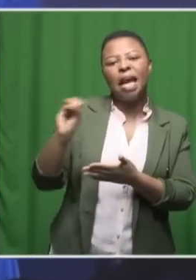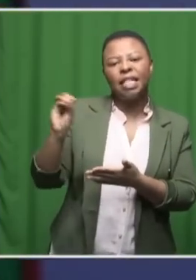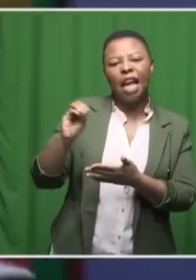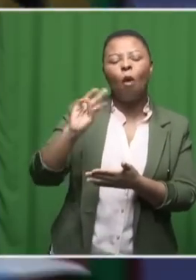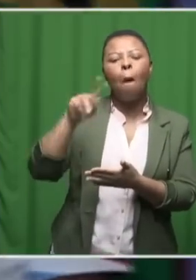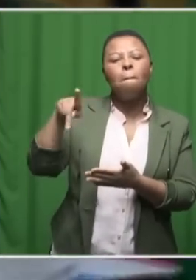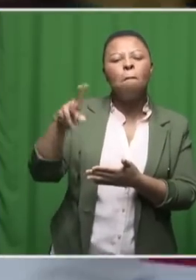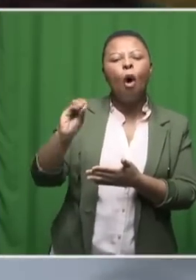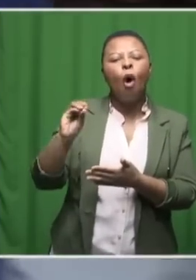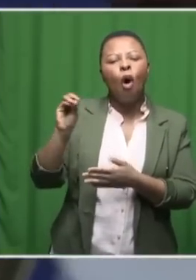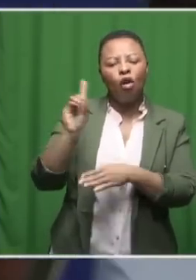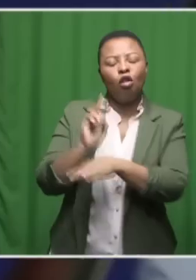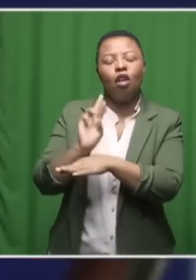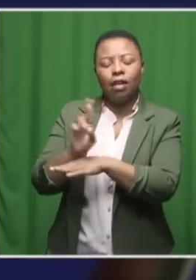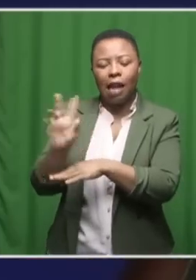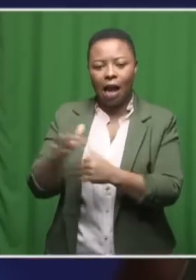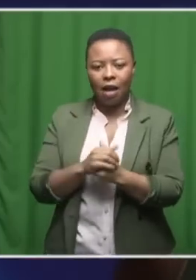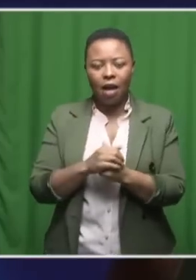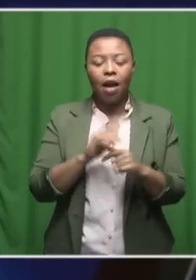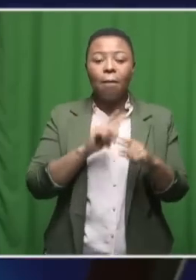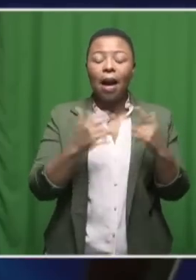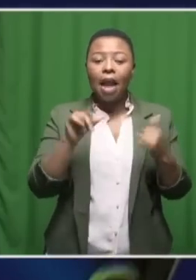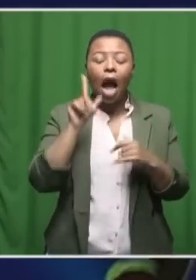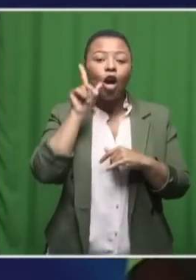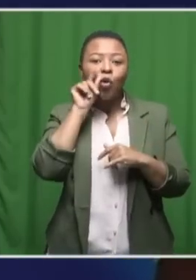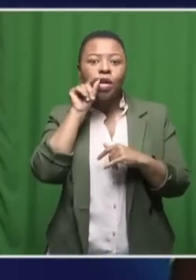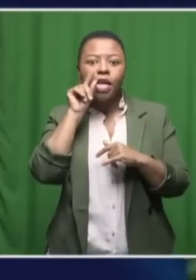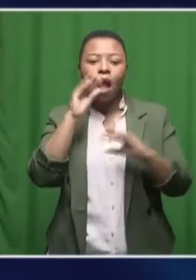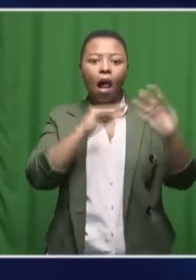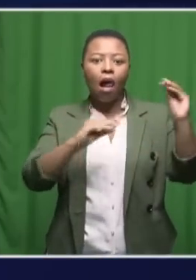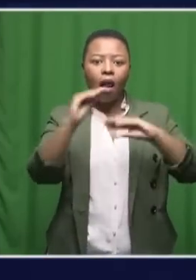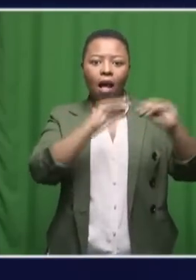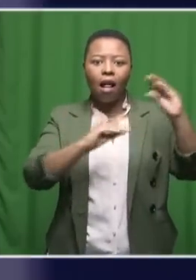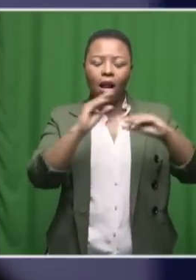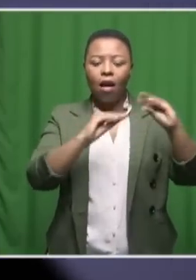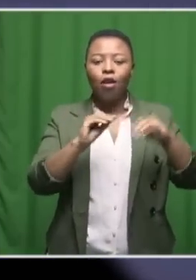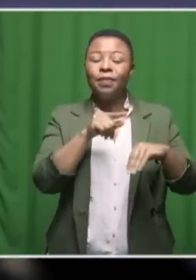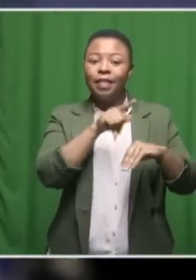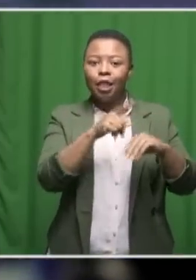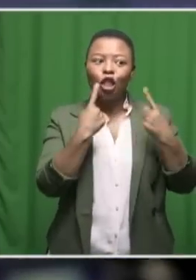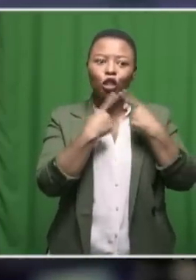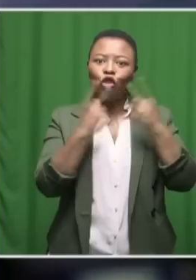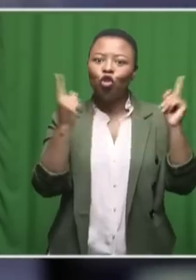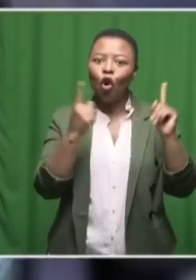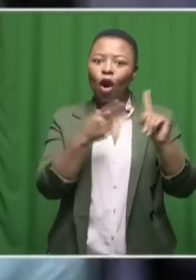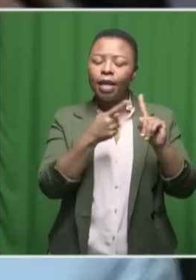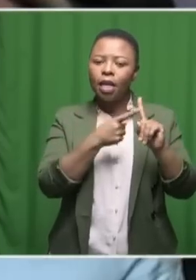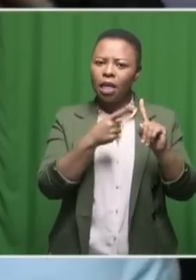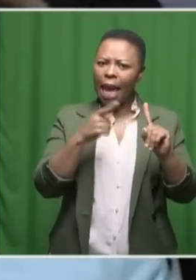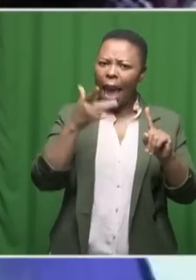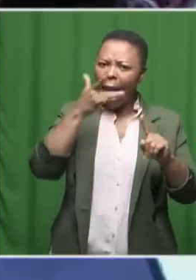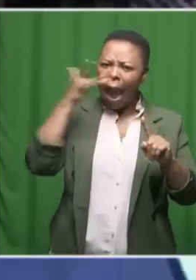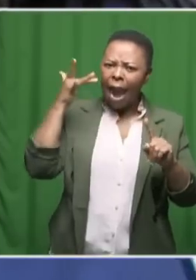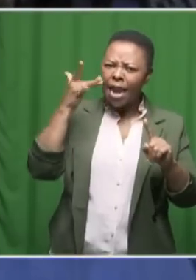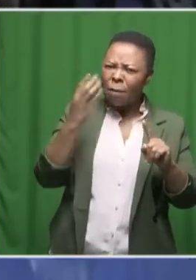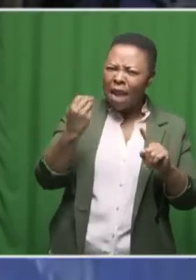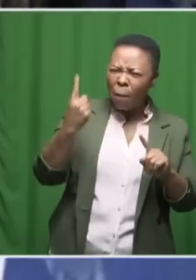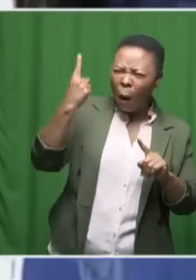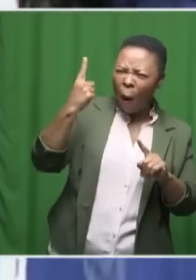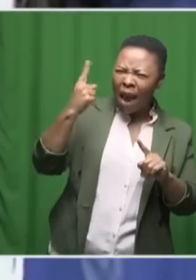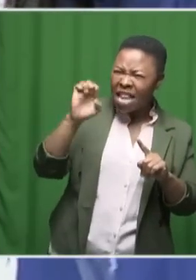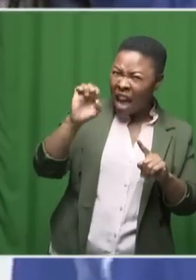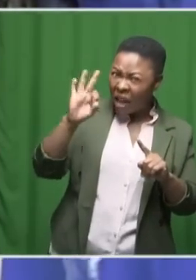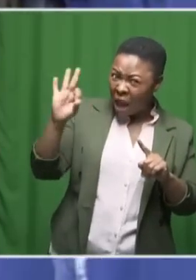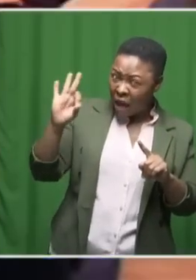one of the other things that got the Twitterati going was John Steenhuisen declaring the EFF enemy #1 for